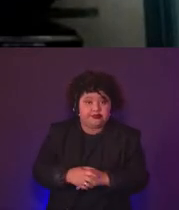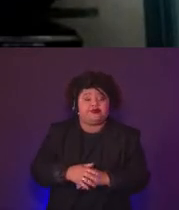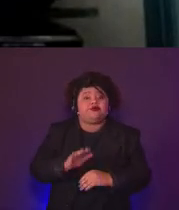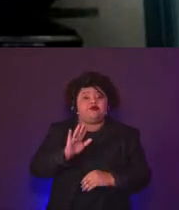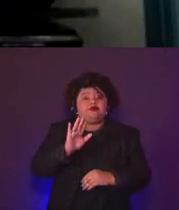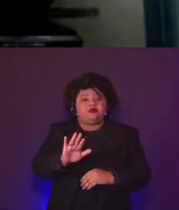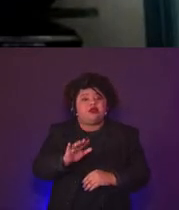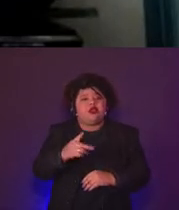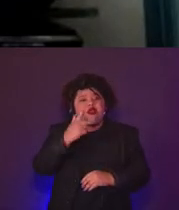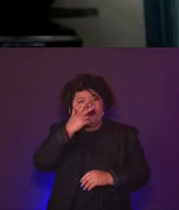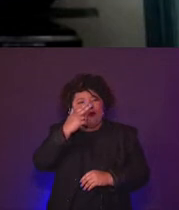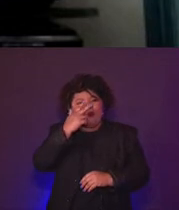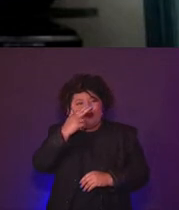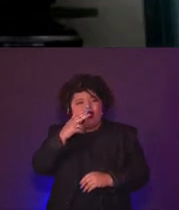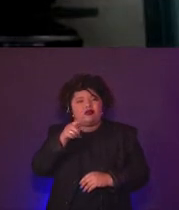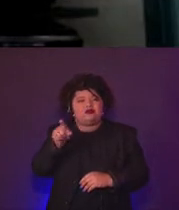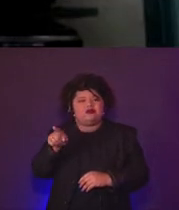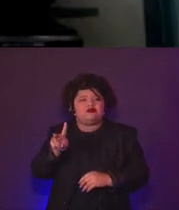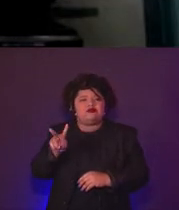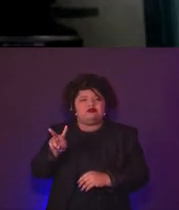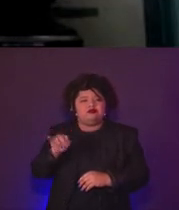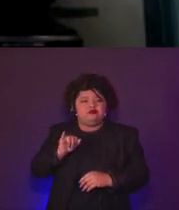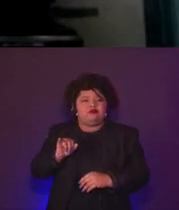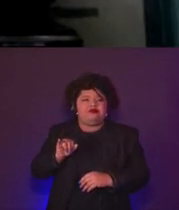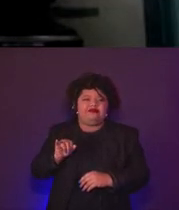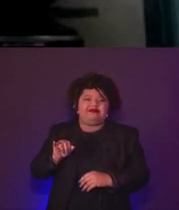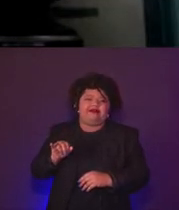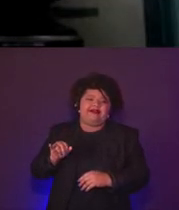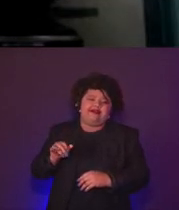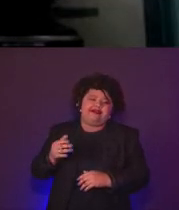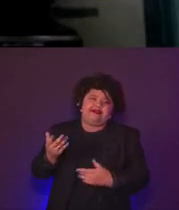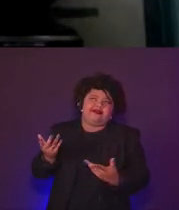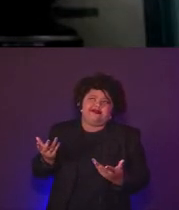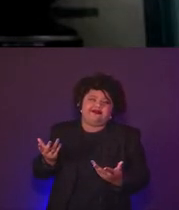heard me say that to his face. Don and I,